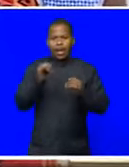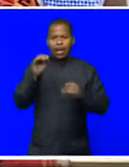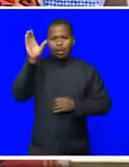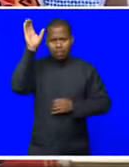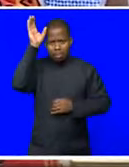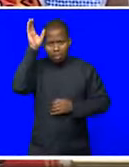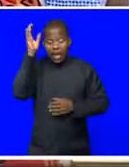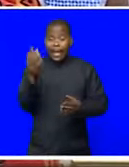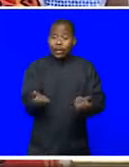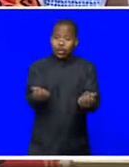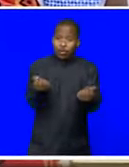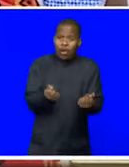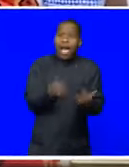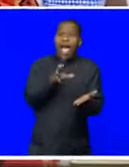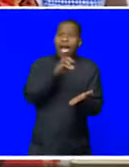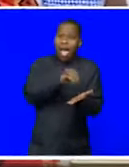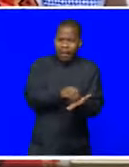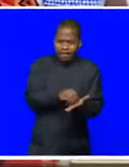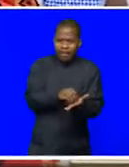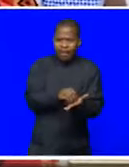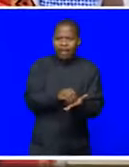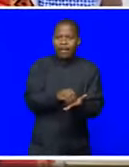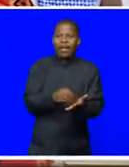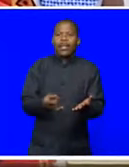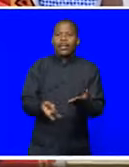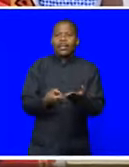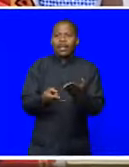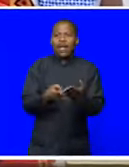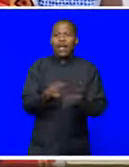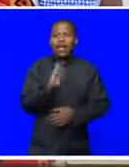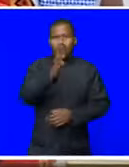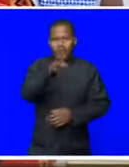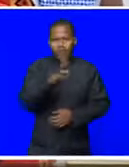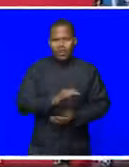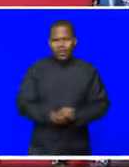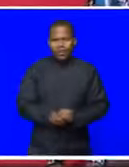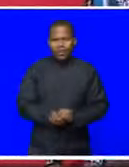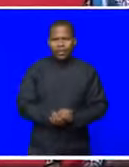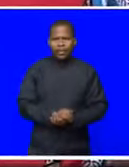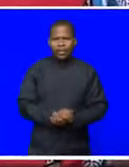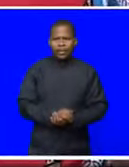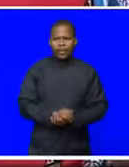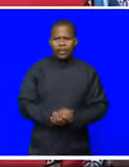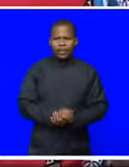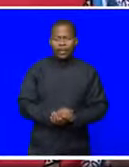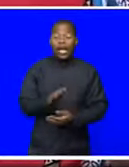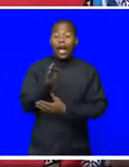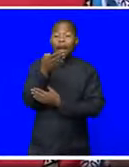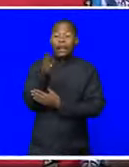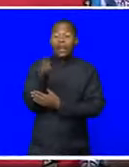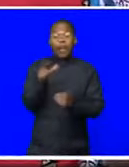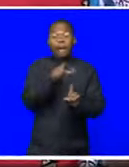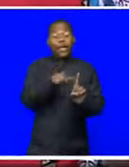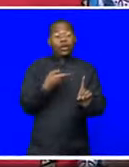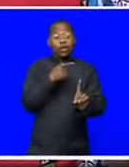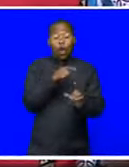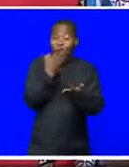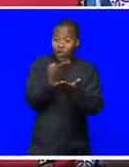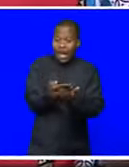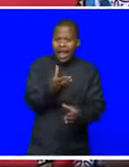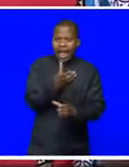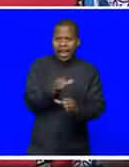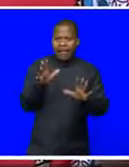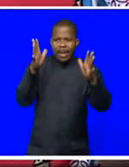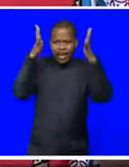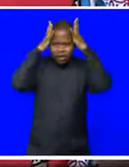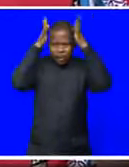a strong, well-established and skilled presence in the region. The ambassador has requested Eswatini to lend